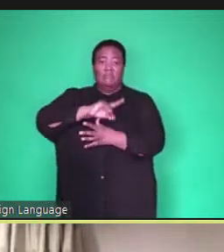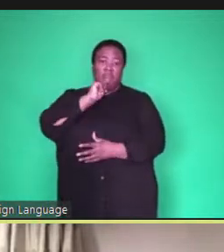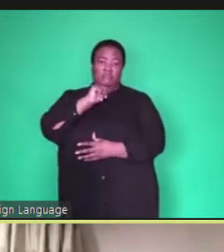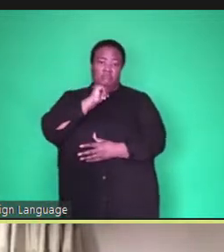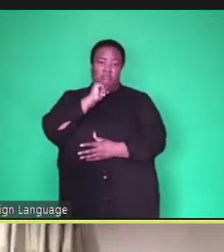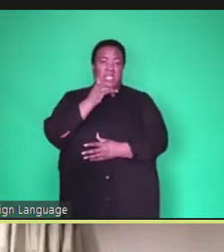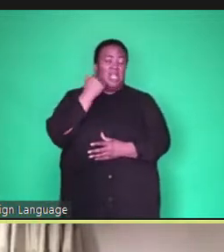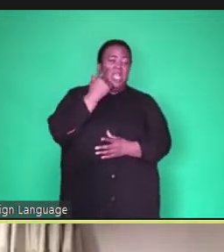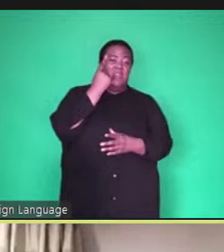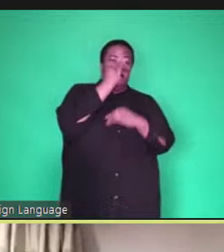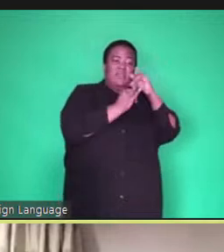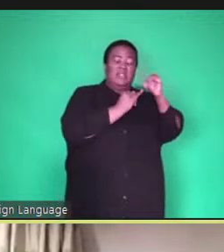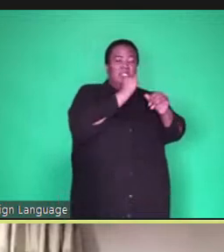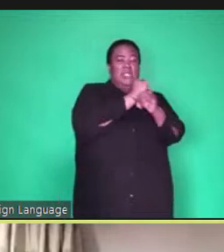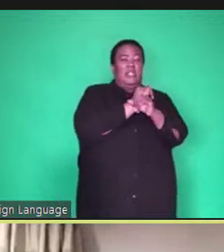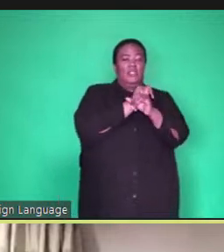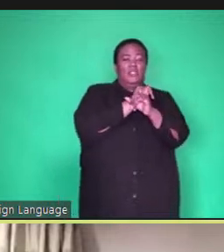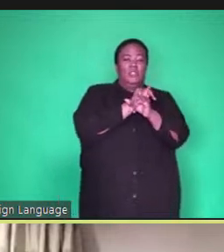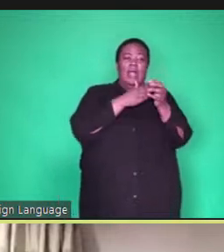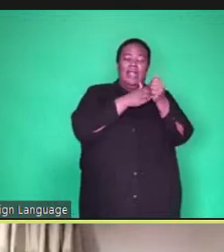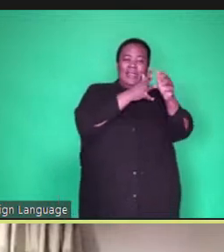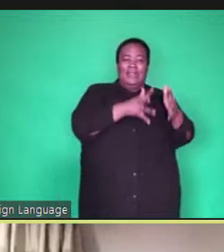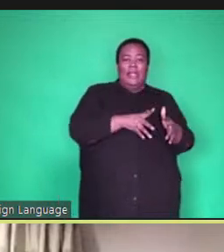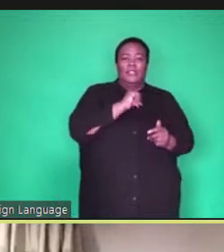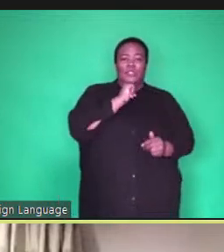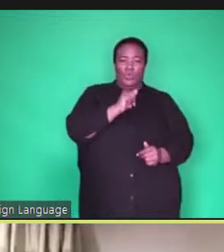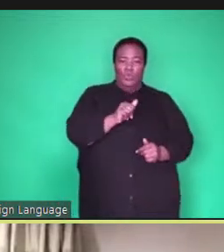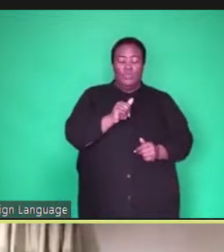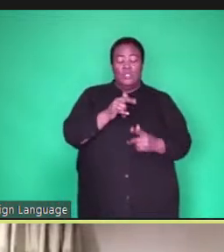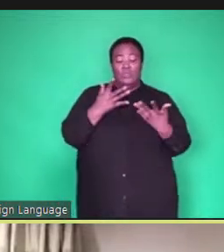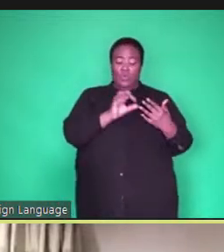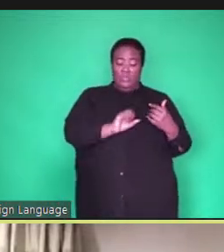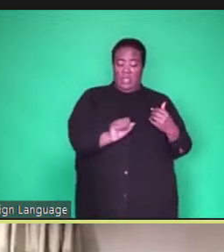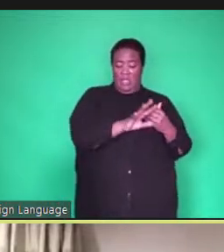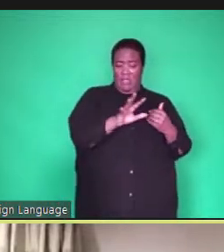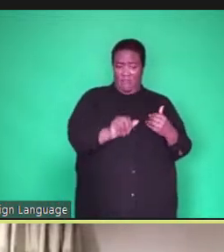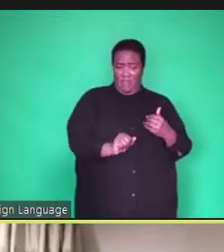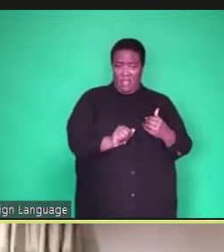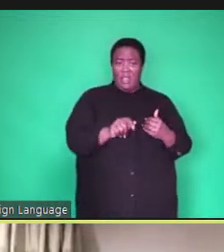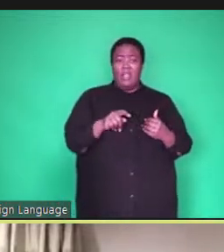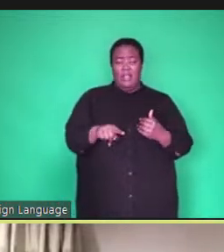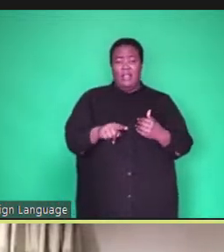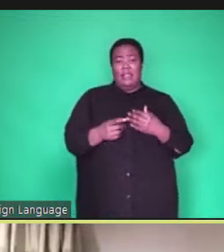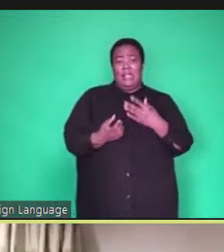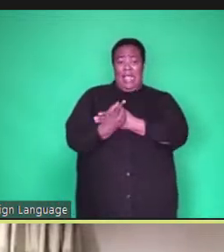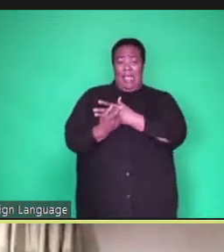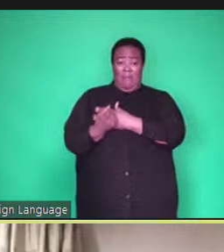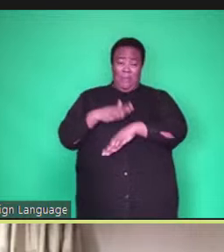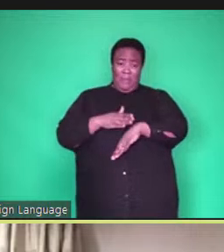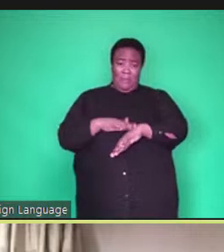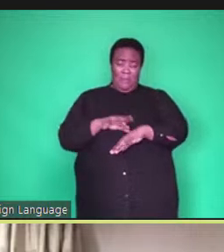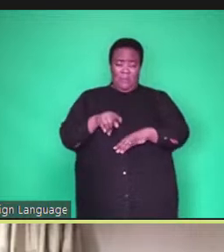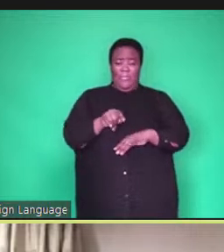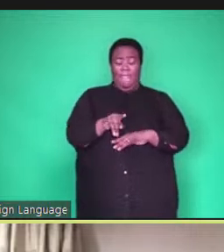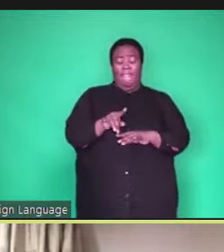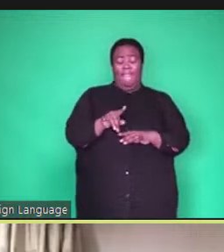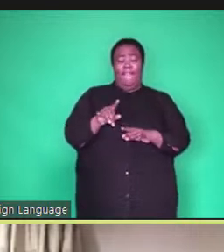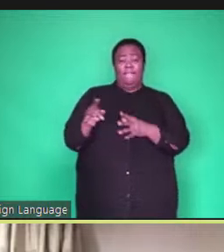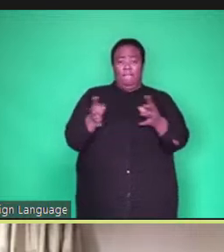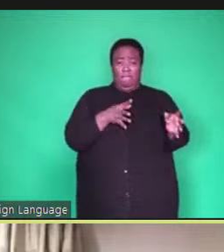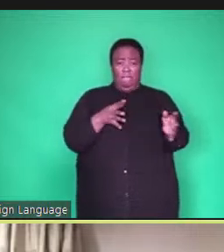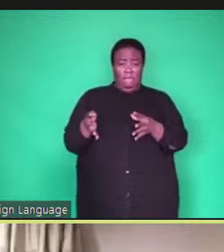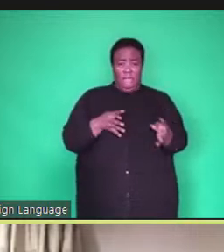not. So South Africa is a pivotal country for climate change on the continent. It's the largest